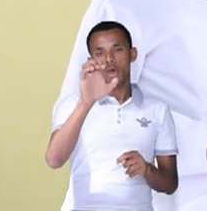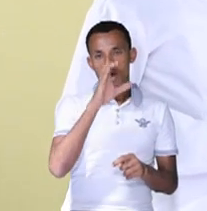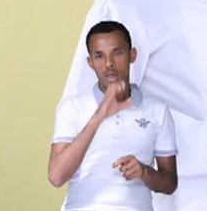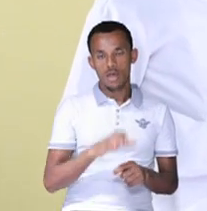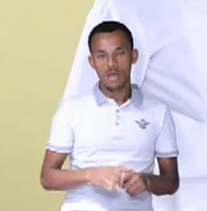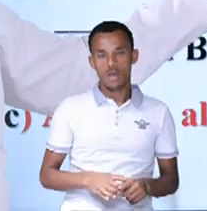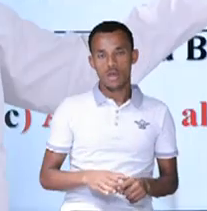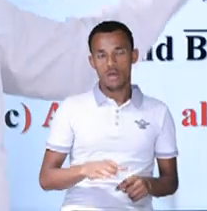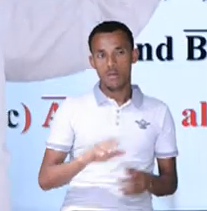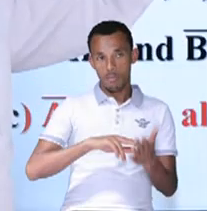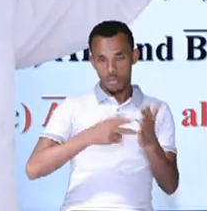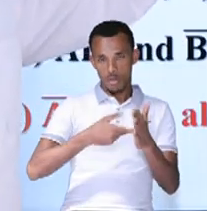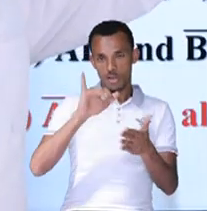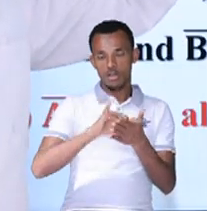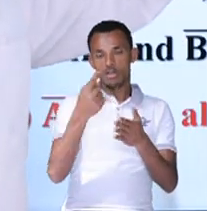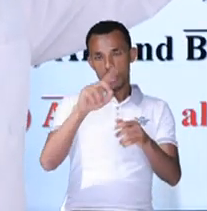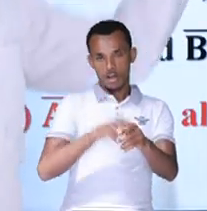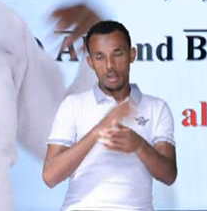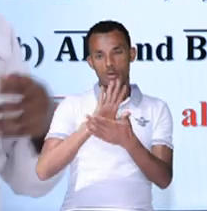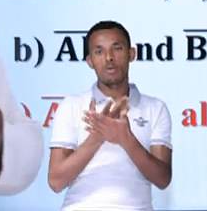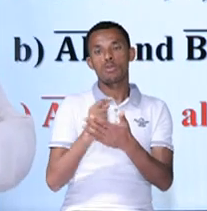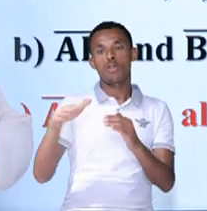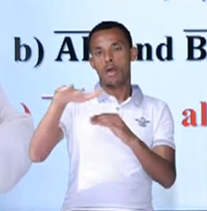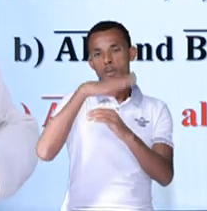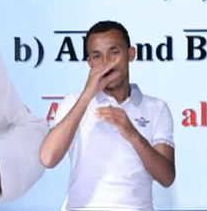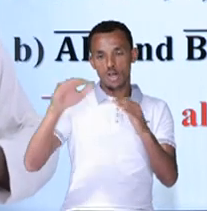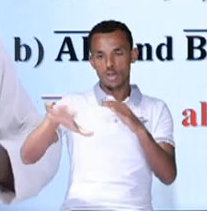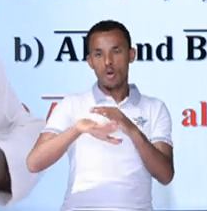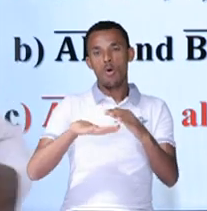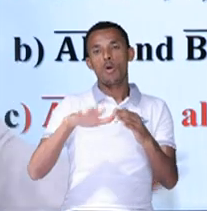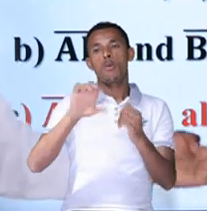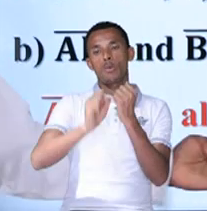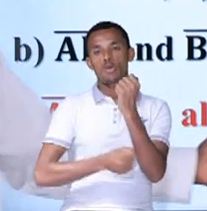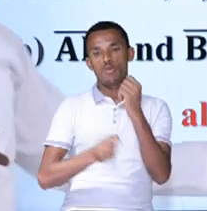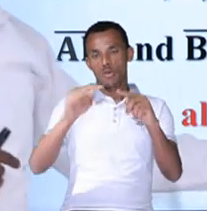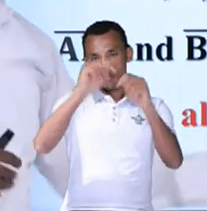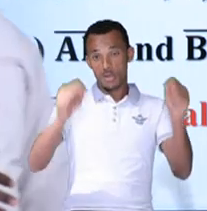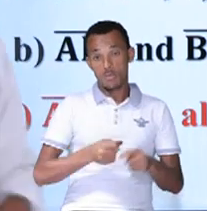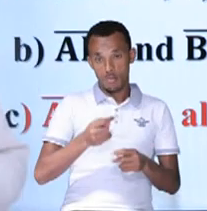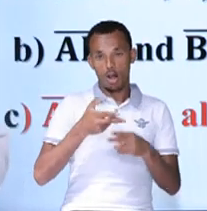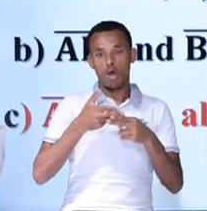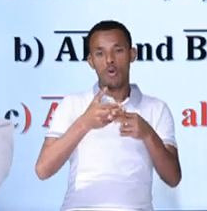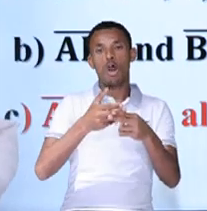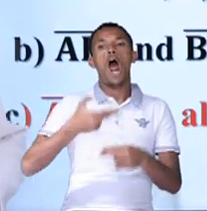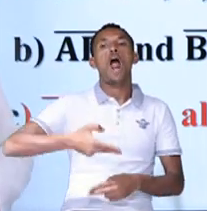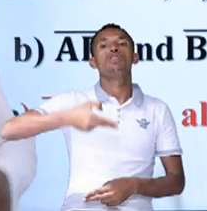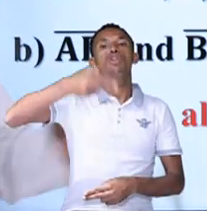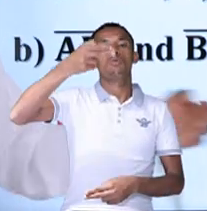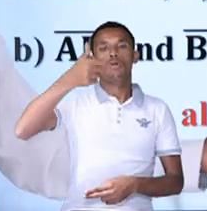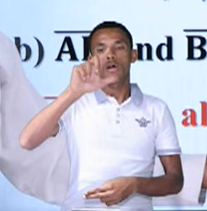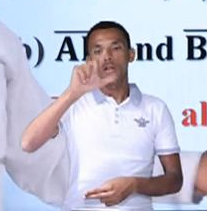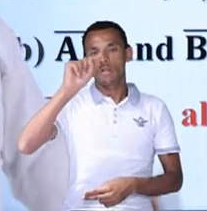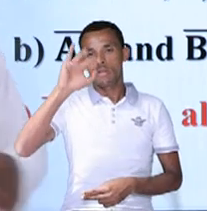AE means that the distance between the upper and the lower base of the trapezium known as to be altitude of the trapezium